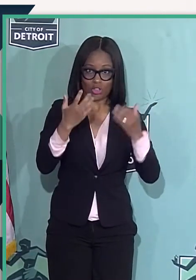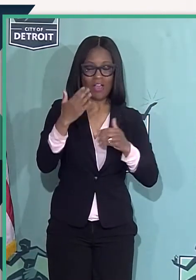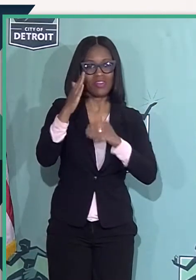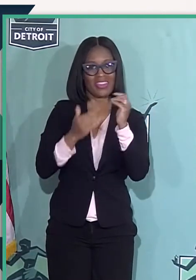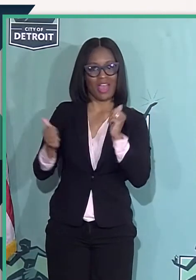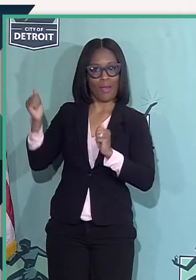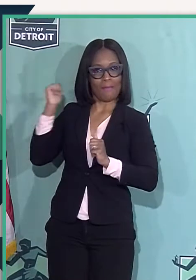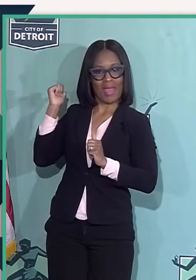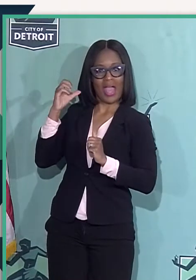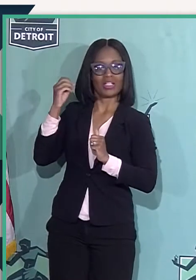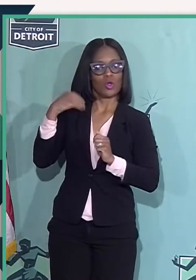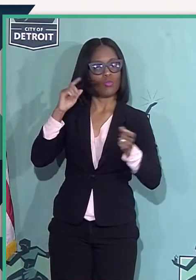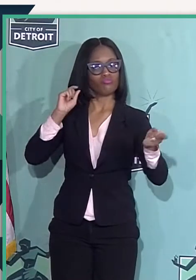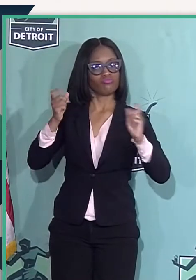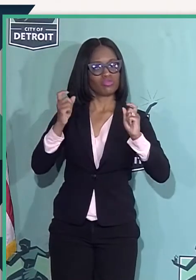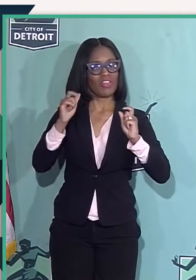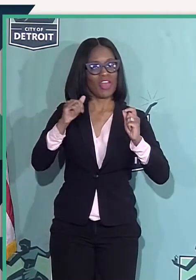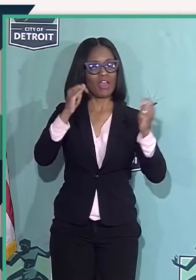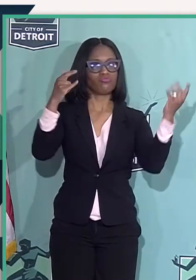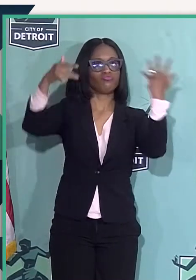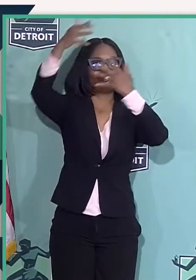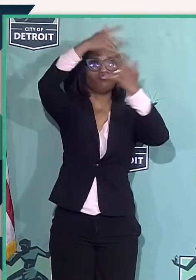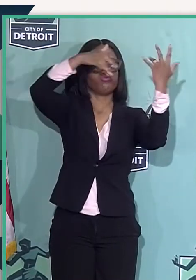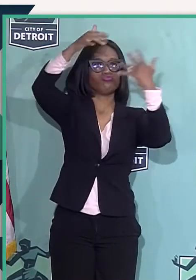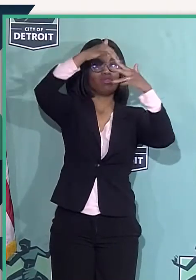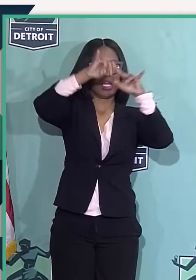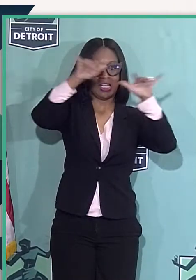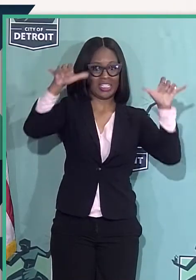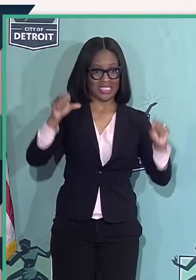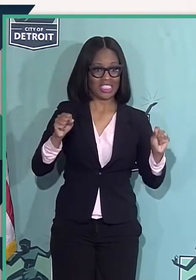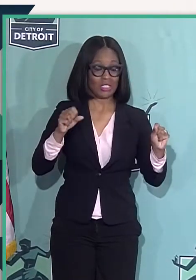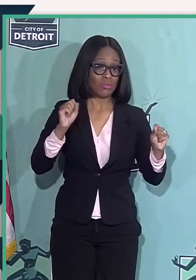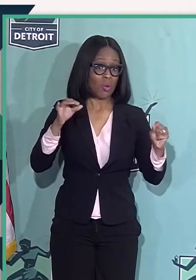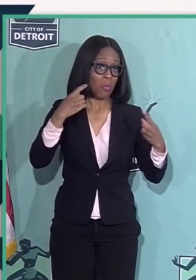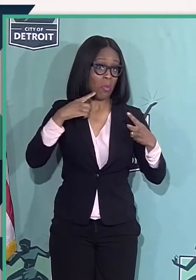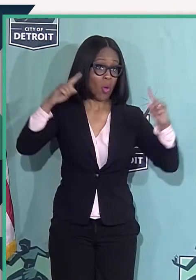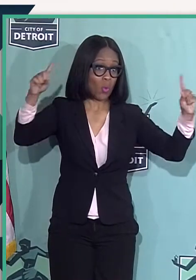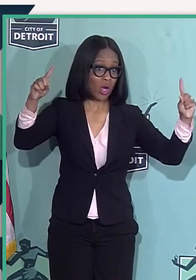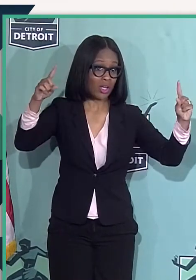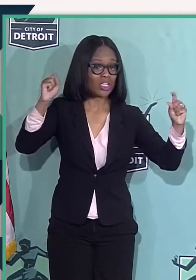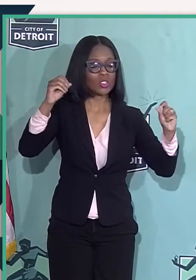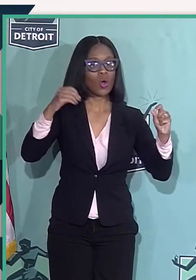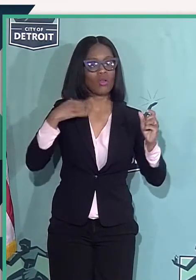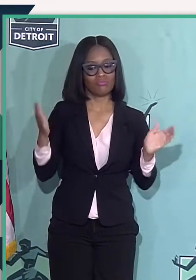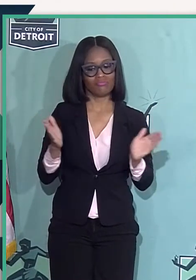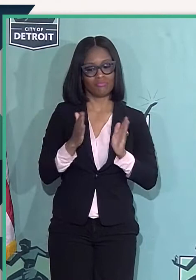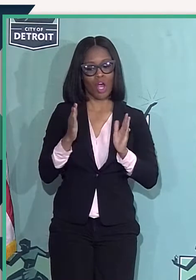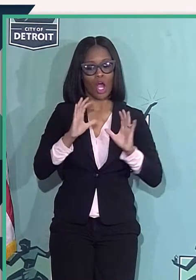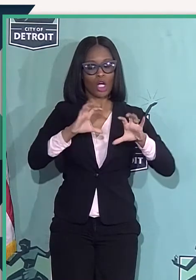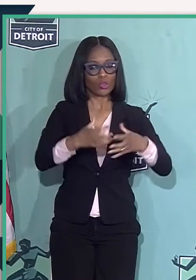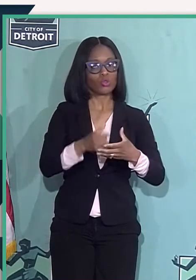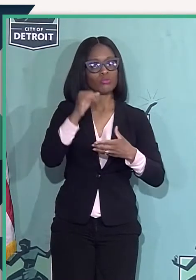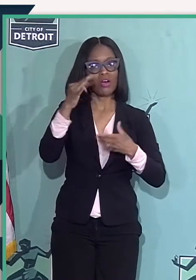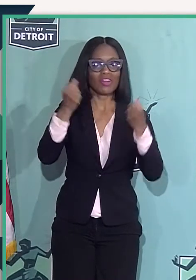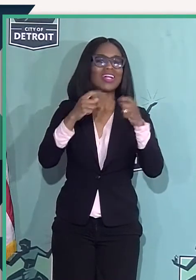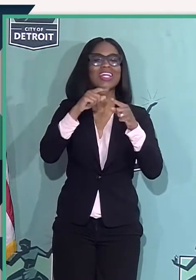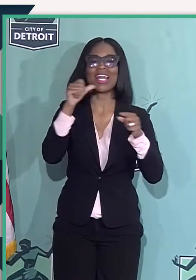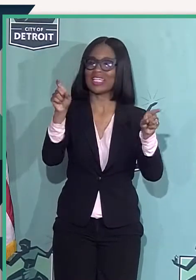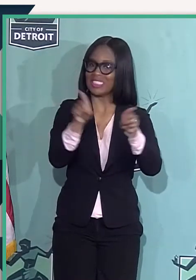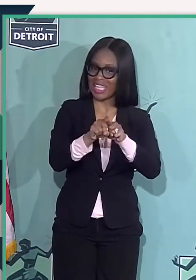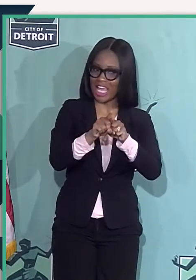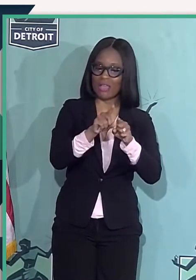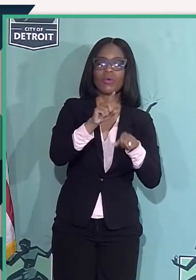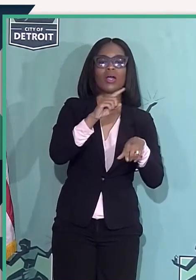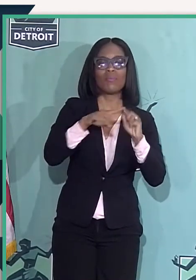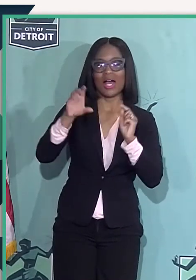ventilation system, and it worked. So there's a small fleet of, it's not the same vehicle, the Odyssey